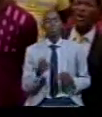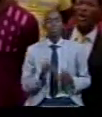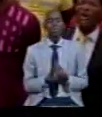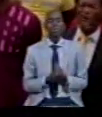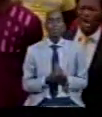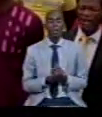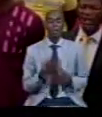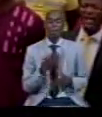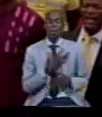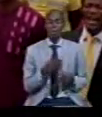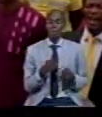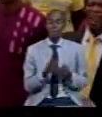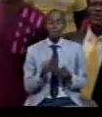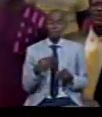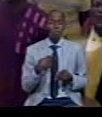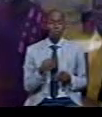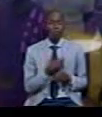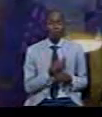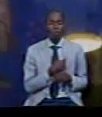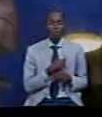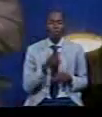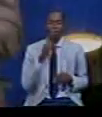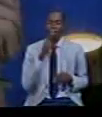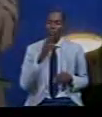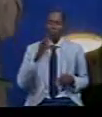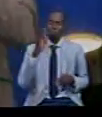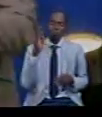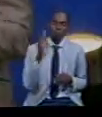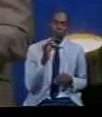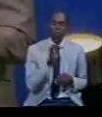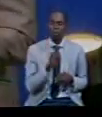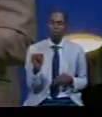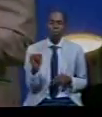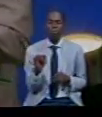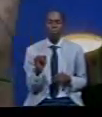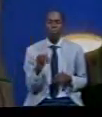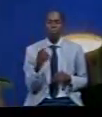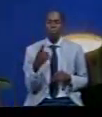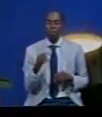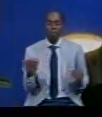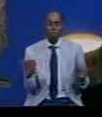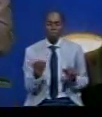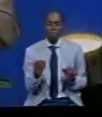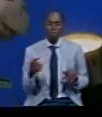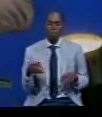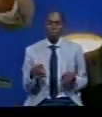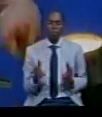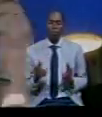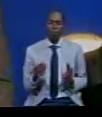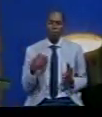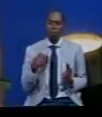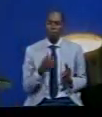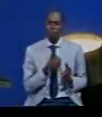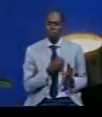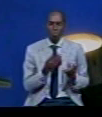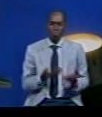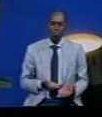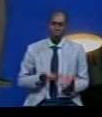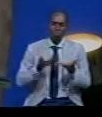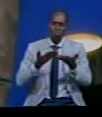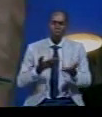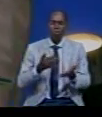And as we are preaching that gospel the same way we were saved, giving it wholly without changing anything,